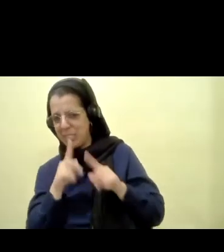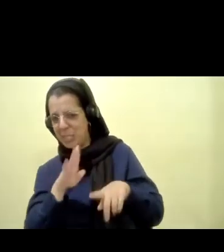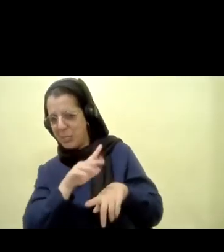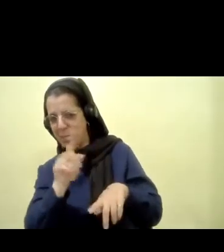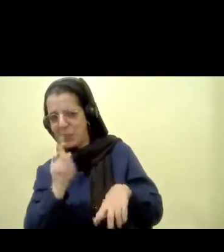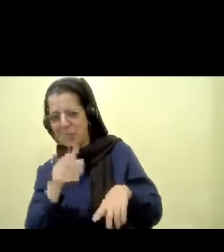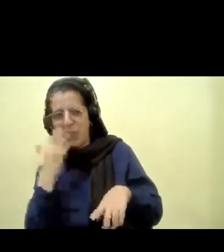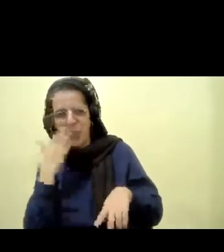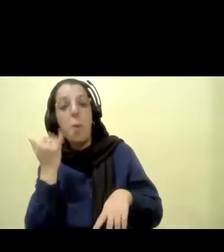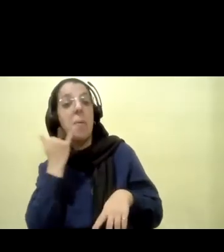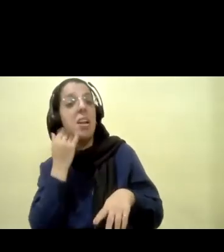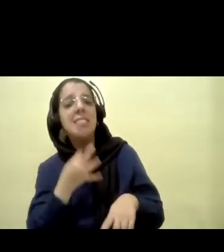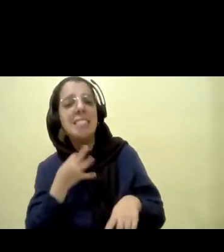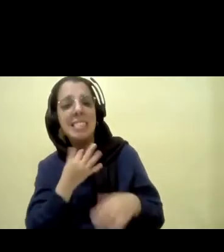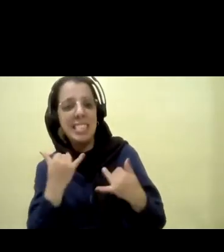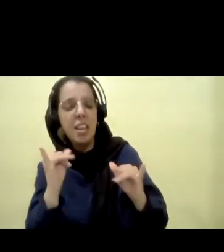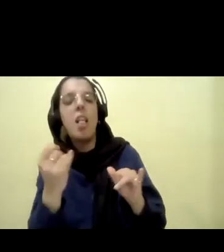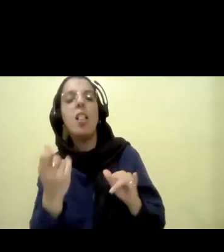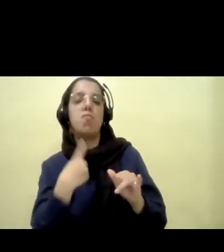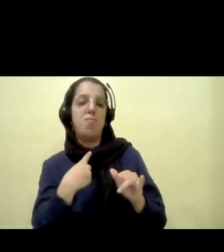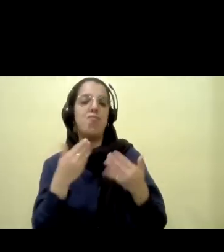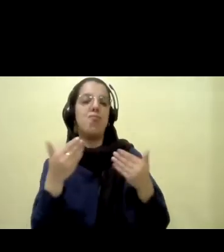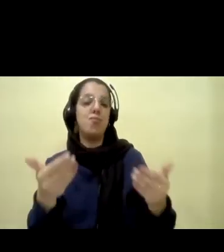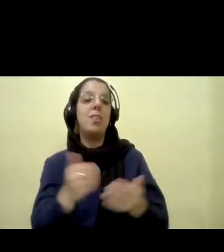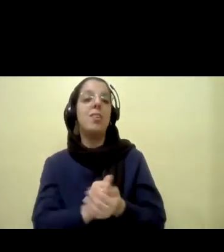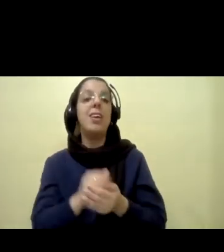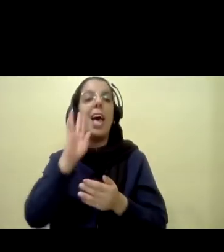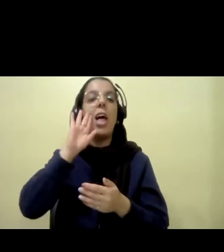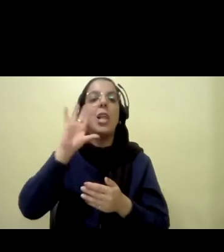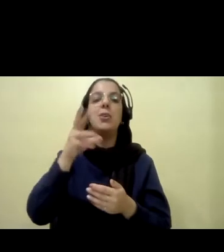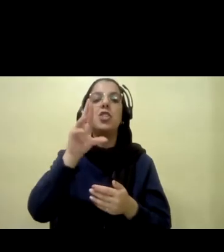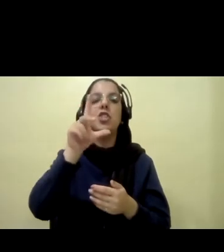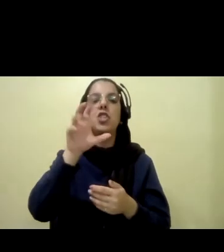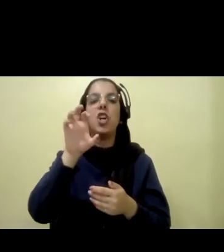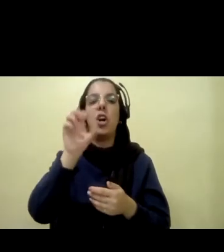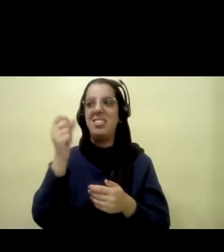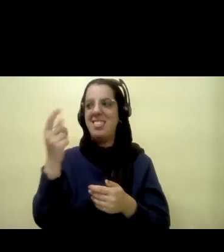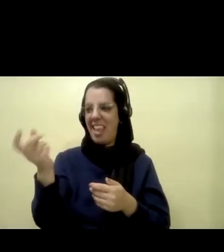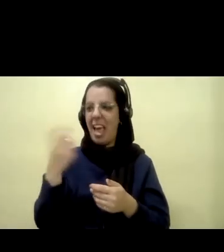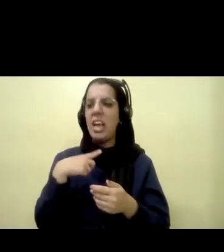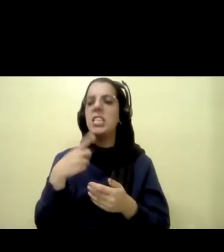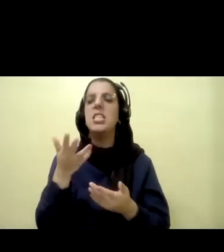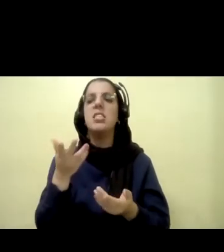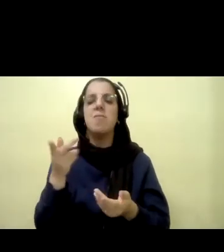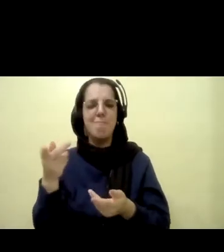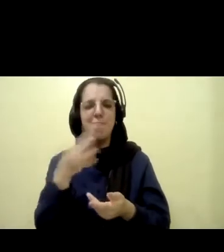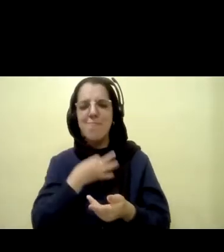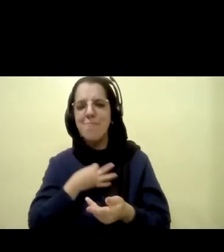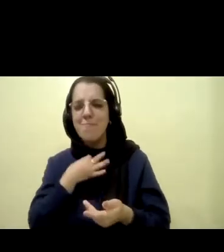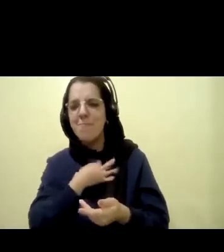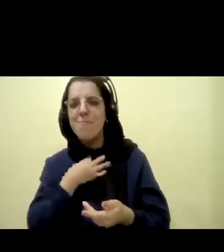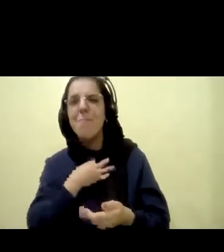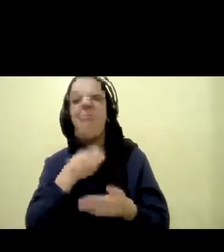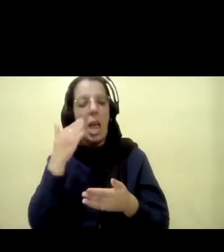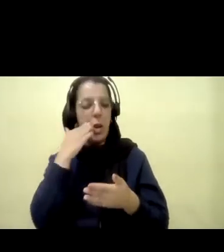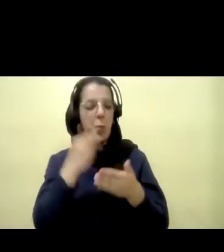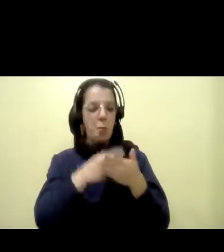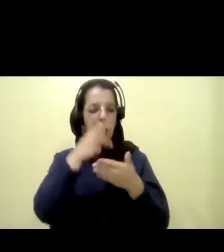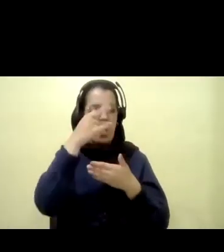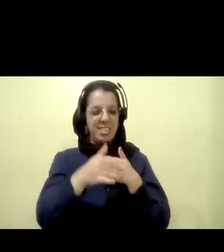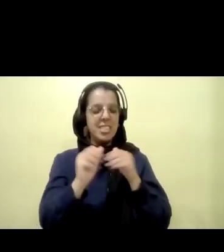can talk more. Hi, Charles. Out of curiosity, I see that projects can start earlier.